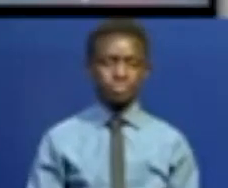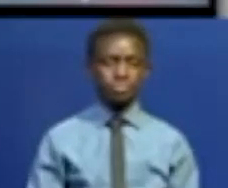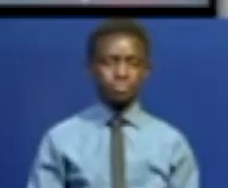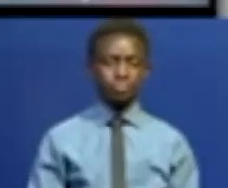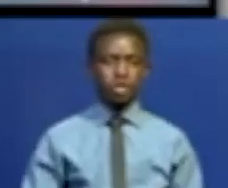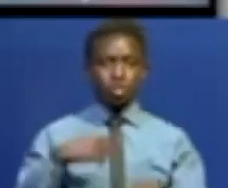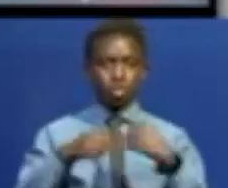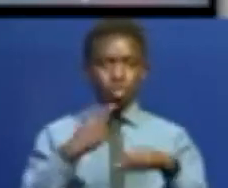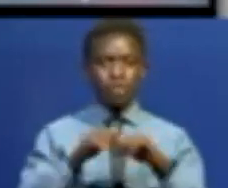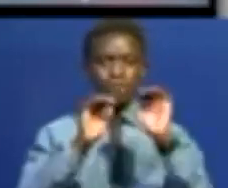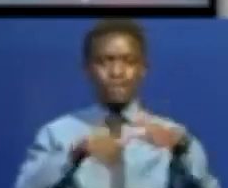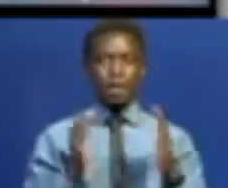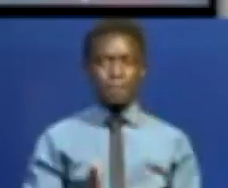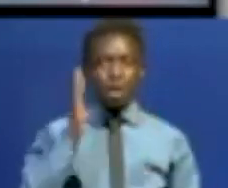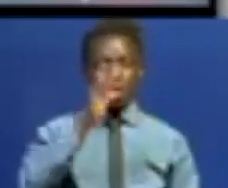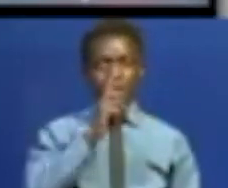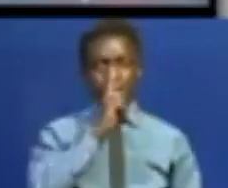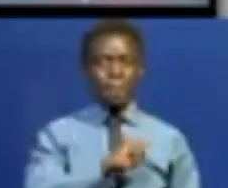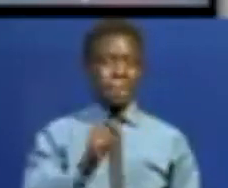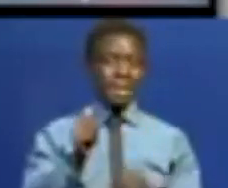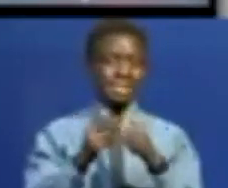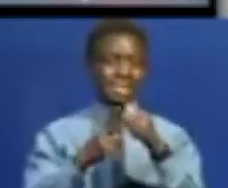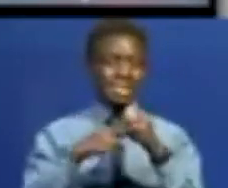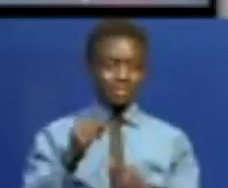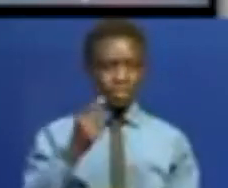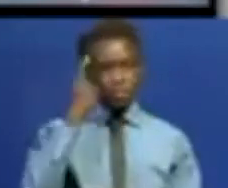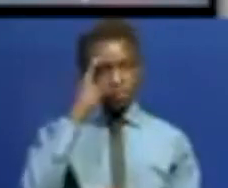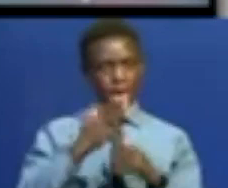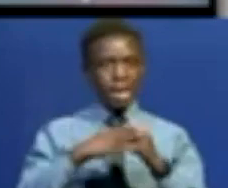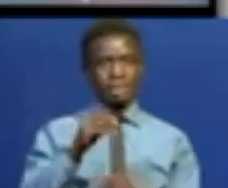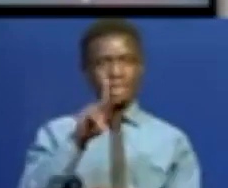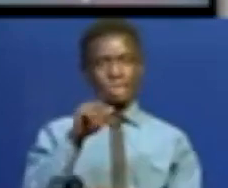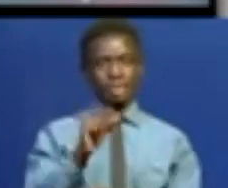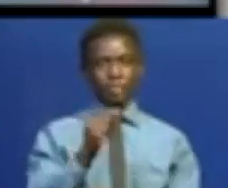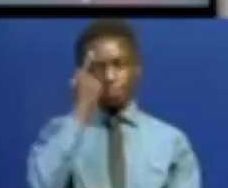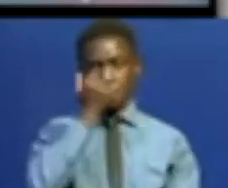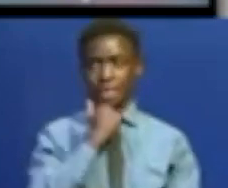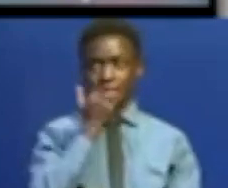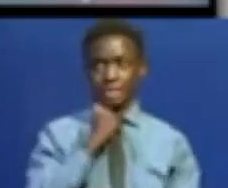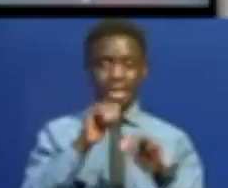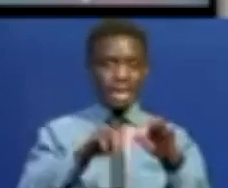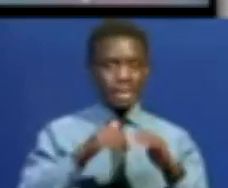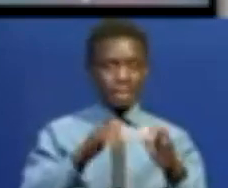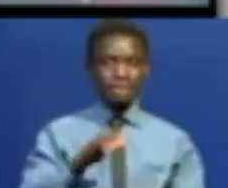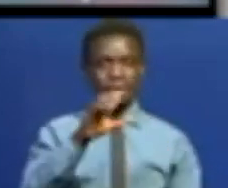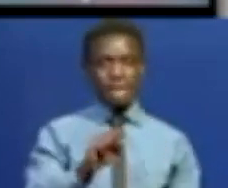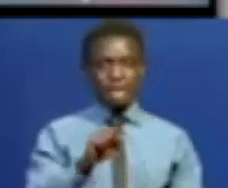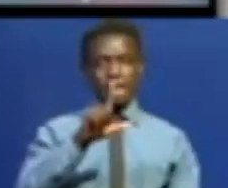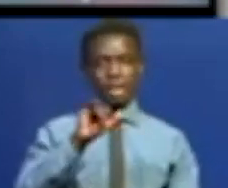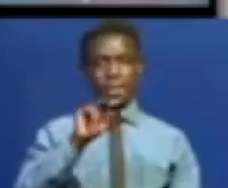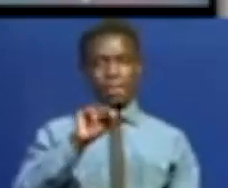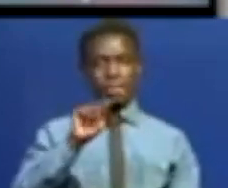Moving on, farmers will be charged 70 shillings per 90 kilo bag for drying their maize. Agriculture Cabinet Secretary Mithika Linturi says